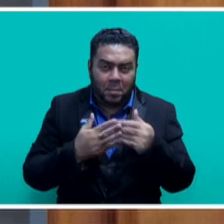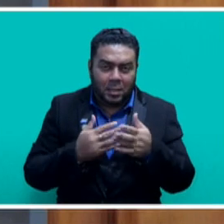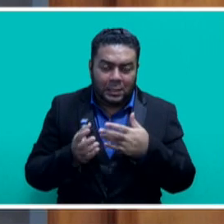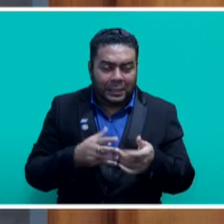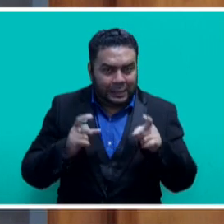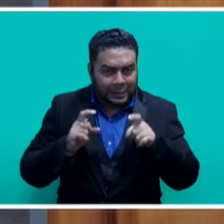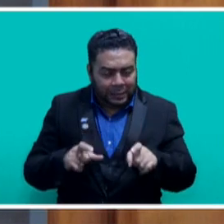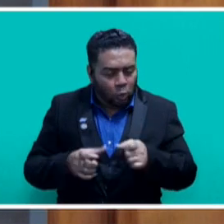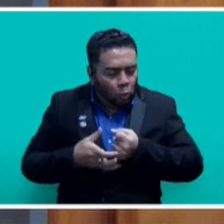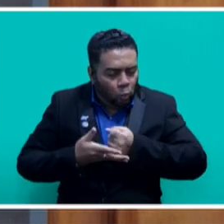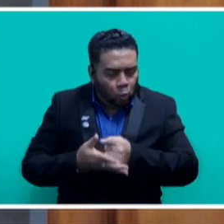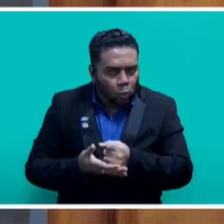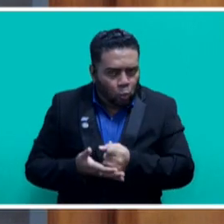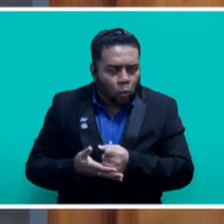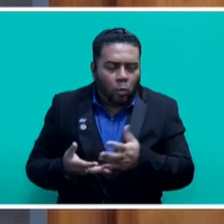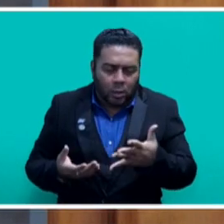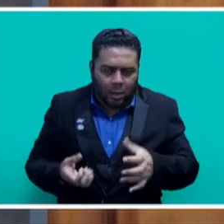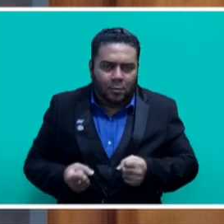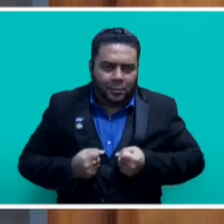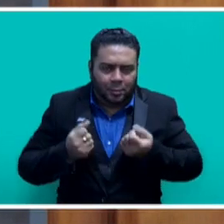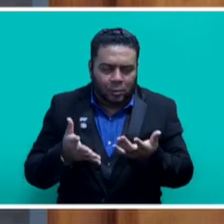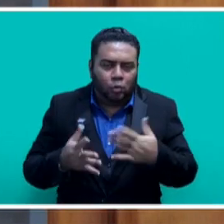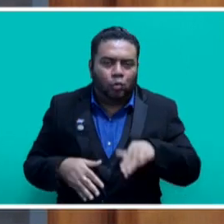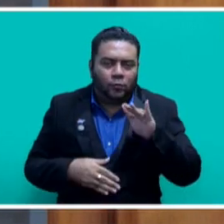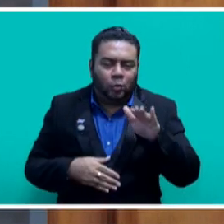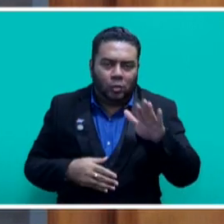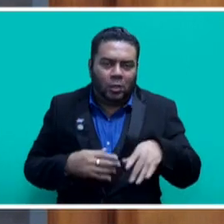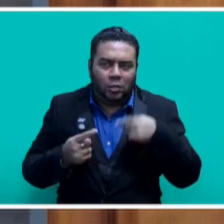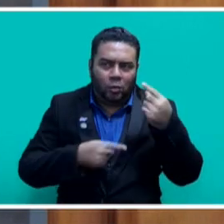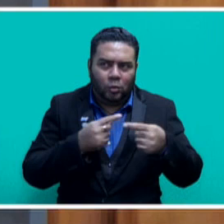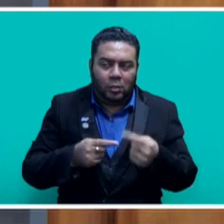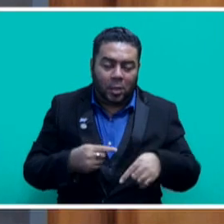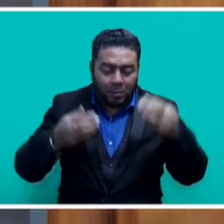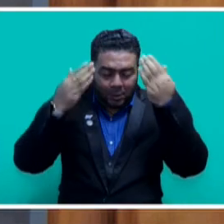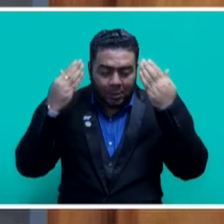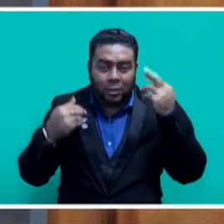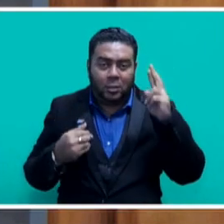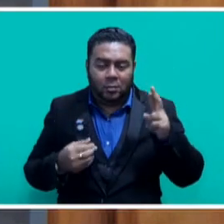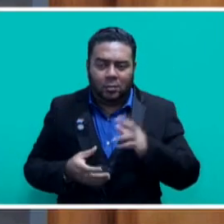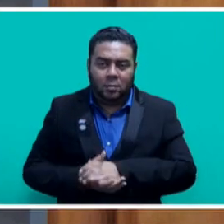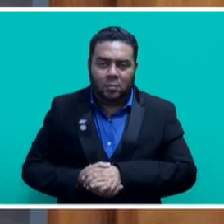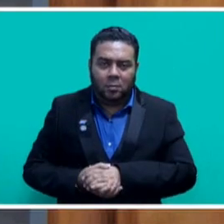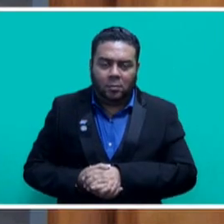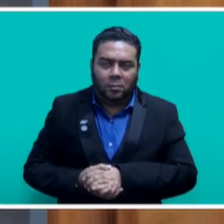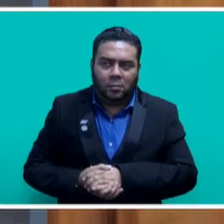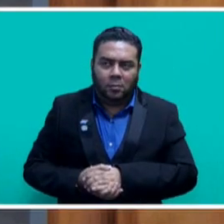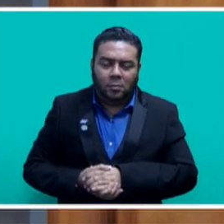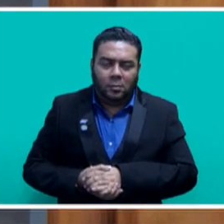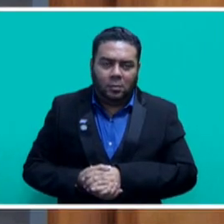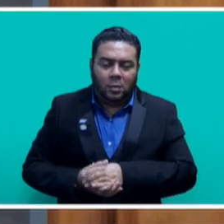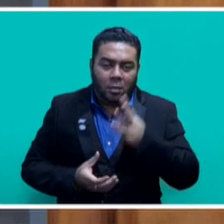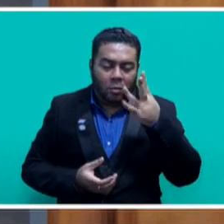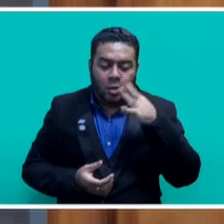remains steadfast in our commitment to future generations. Mr. Speaker, sir, the